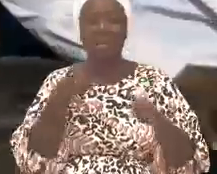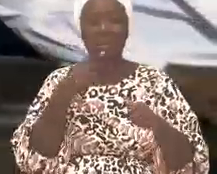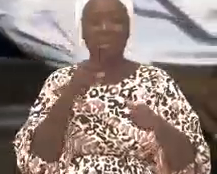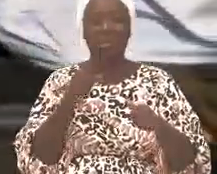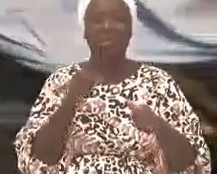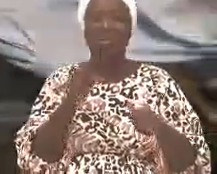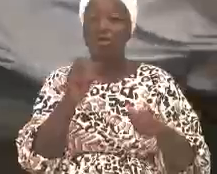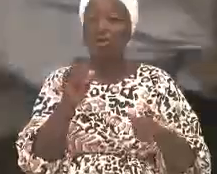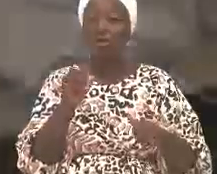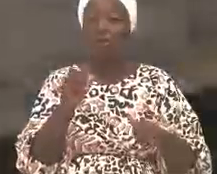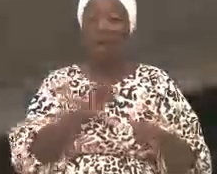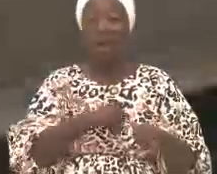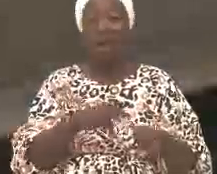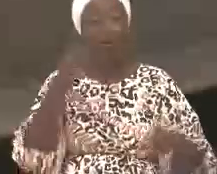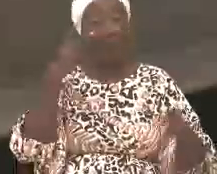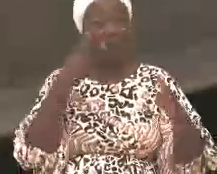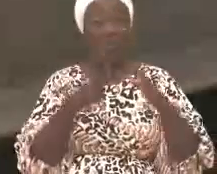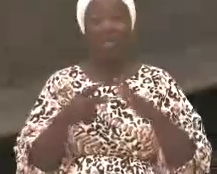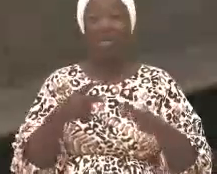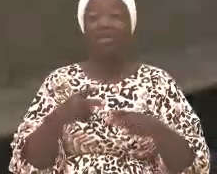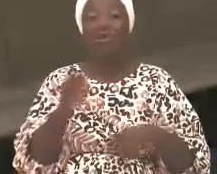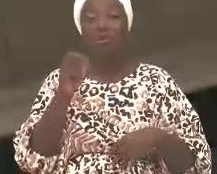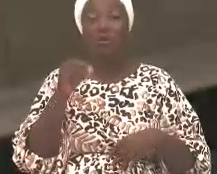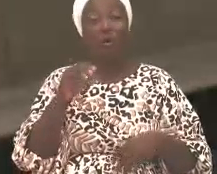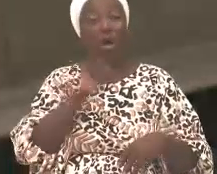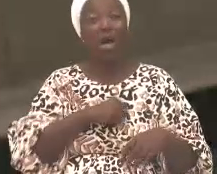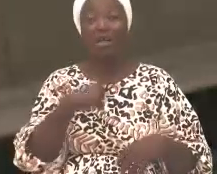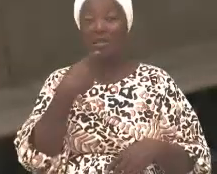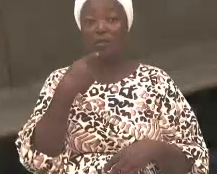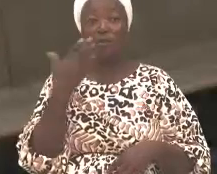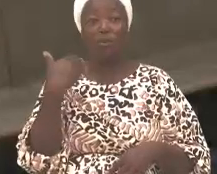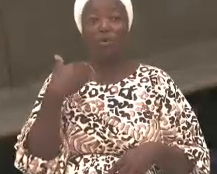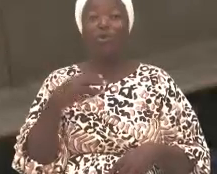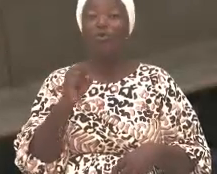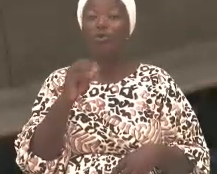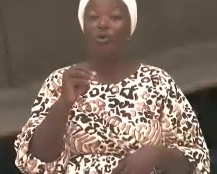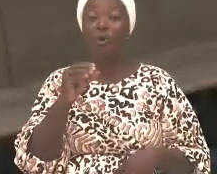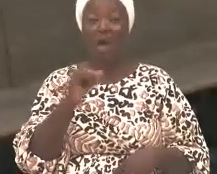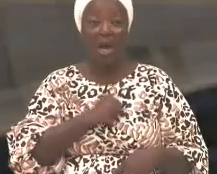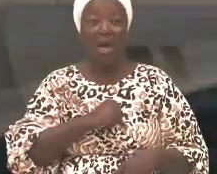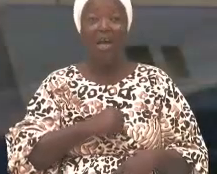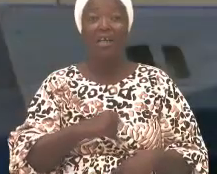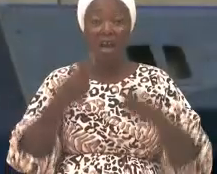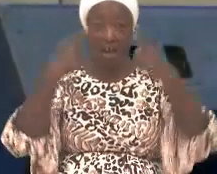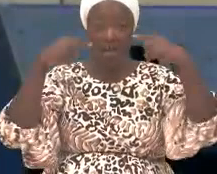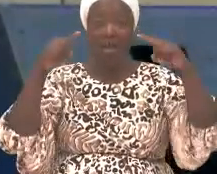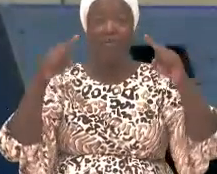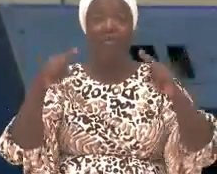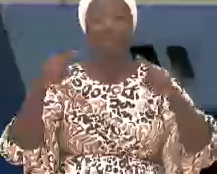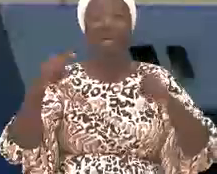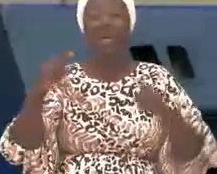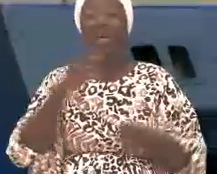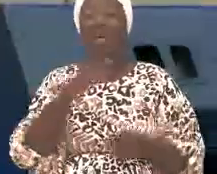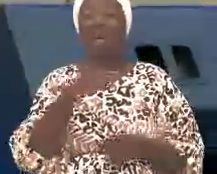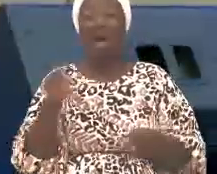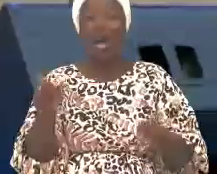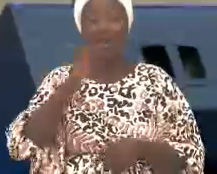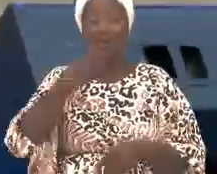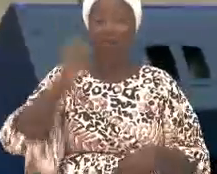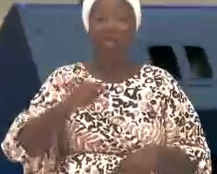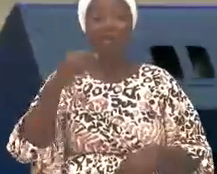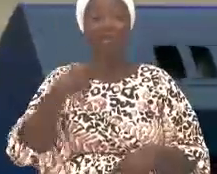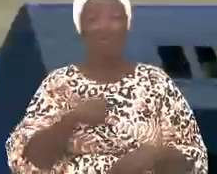I prophesied, so I spoke, so I declared, as he commanded me,